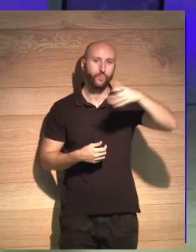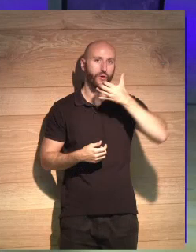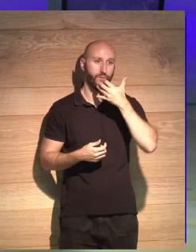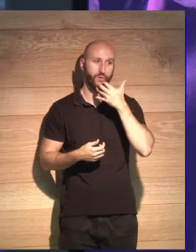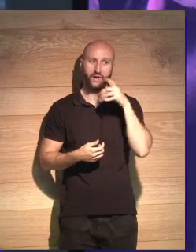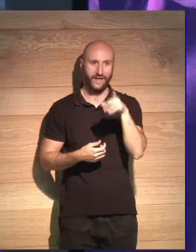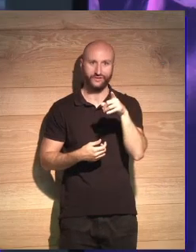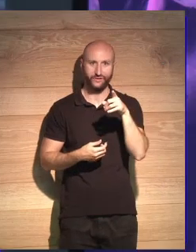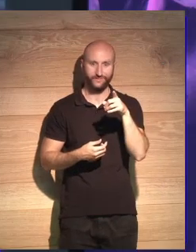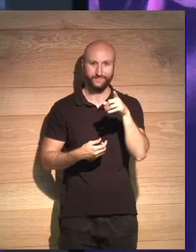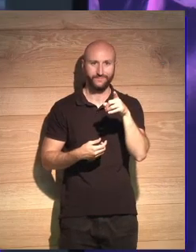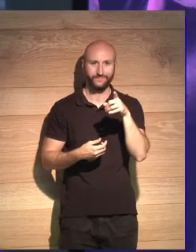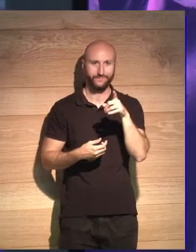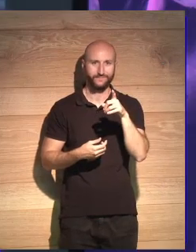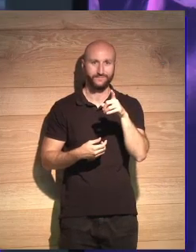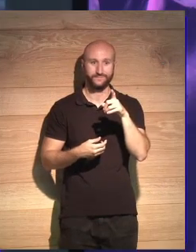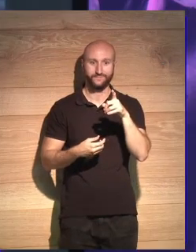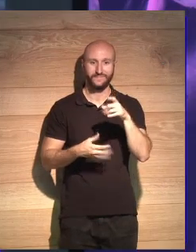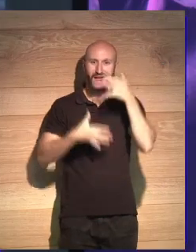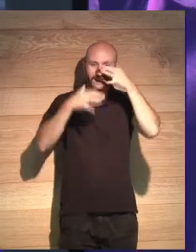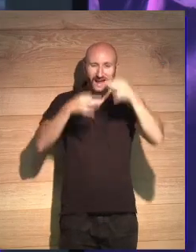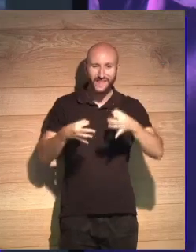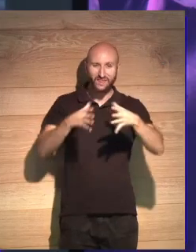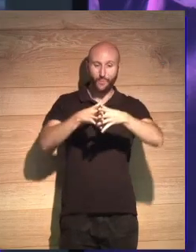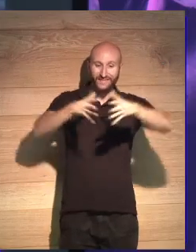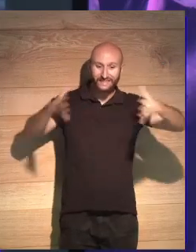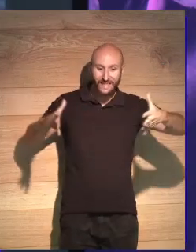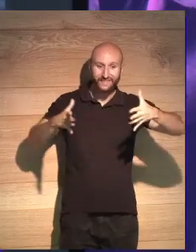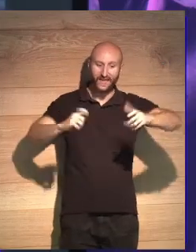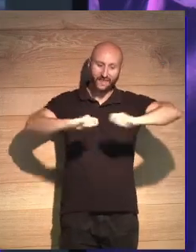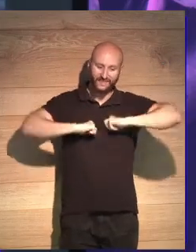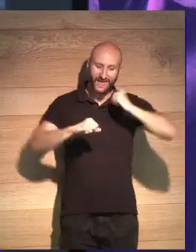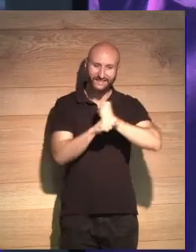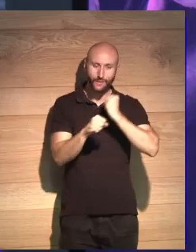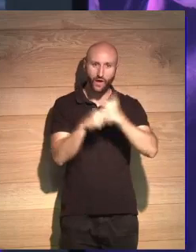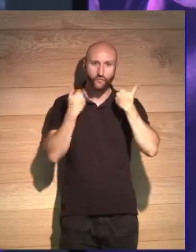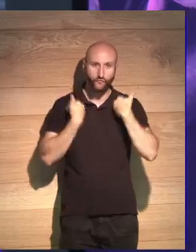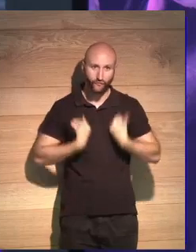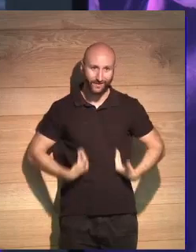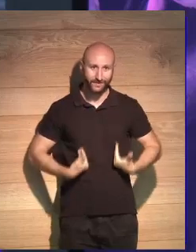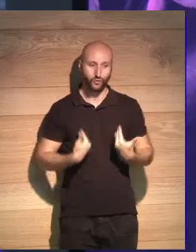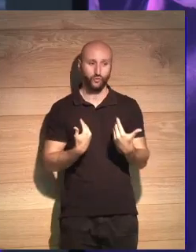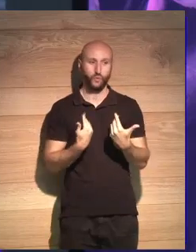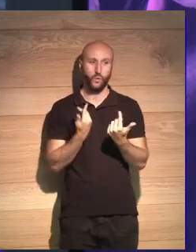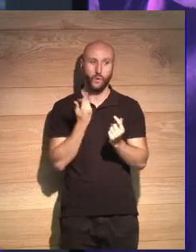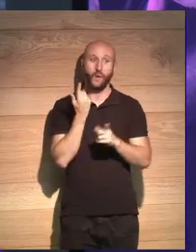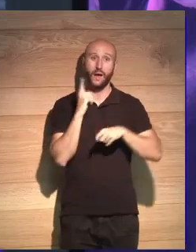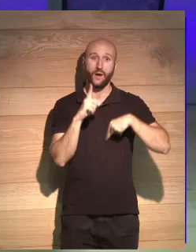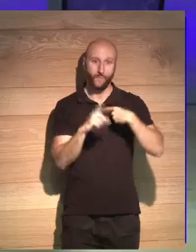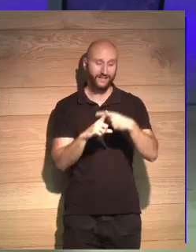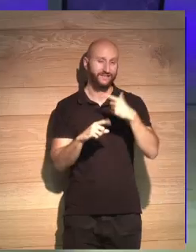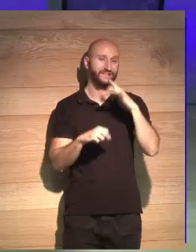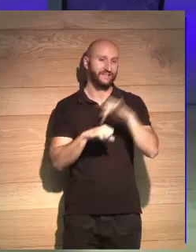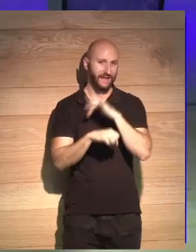Go, which is virtual or augmented reality that also implies some